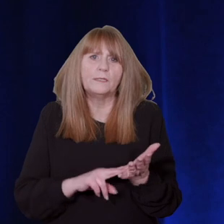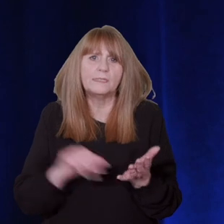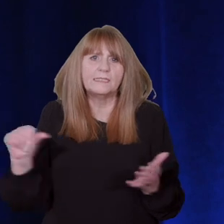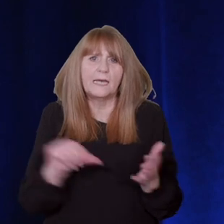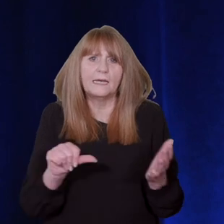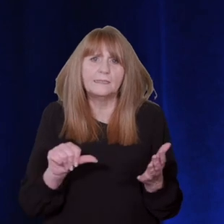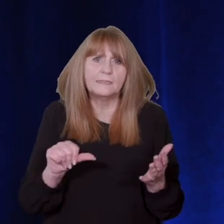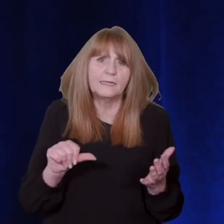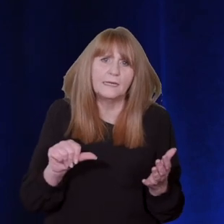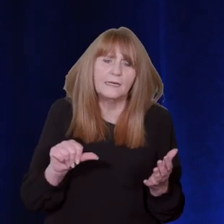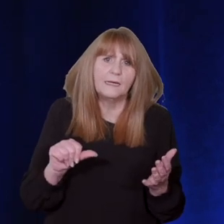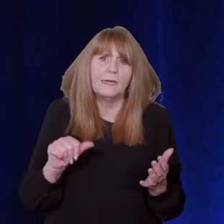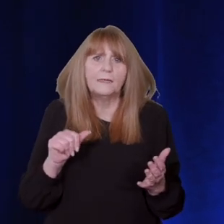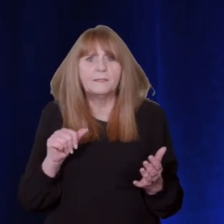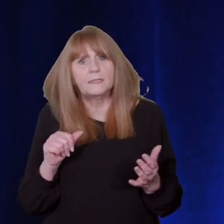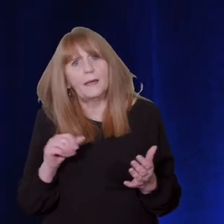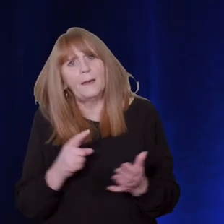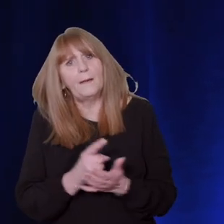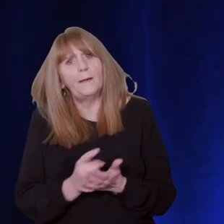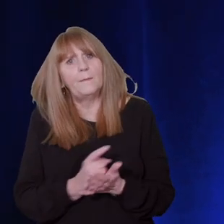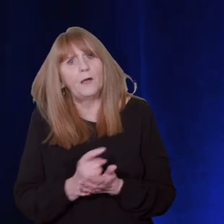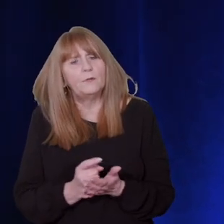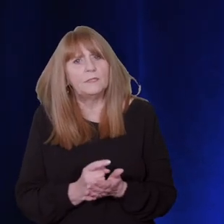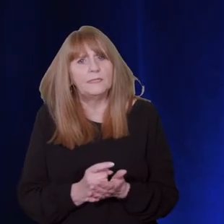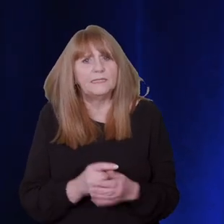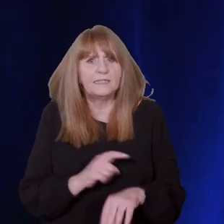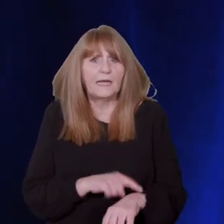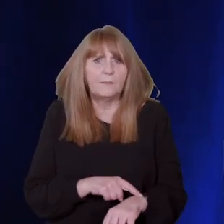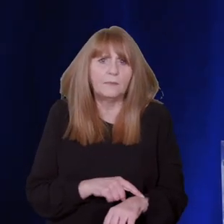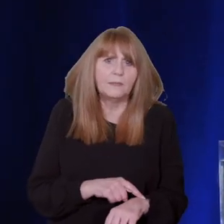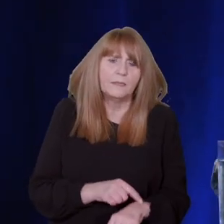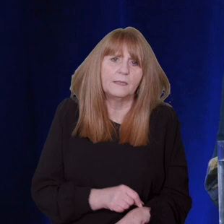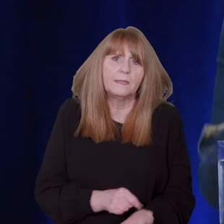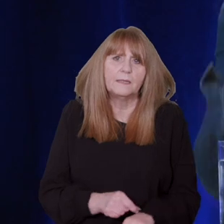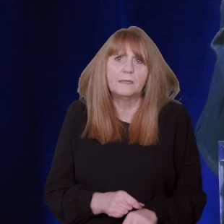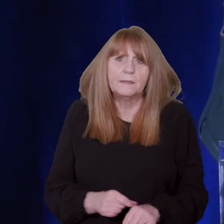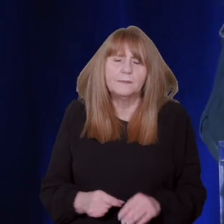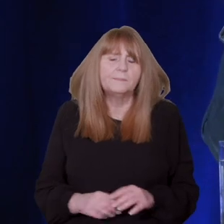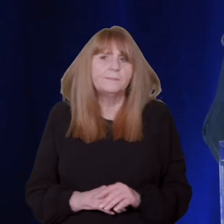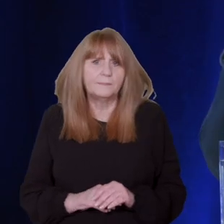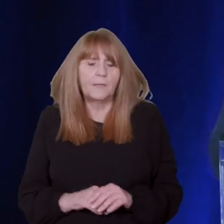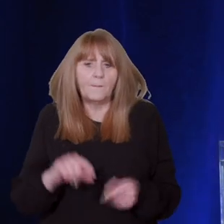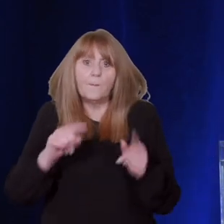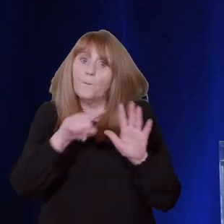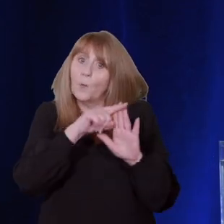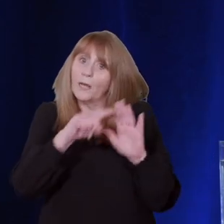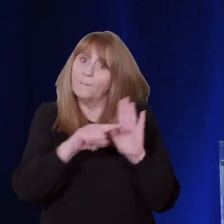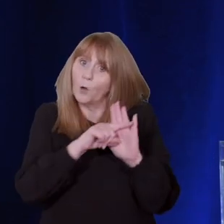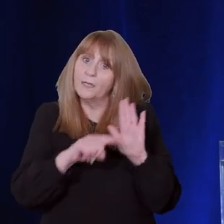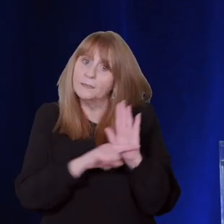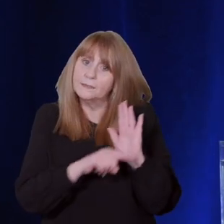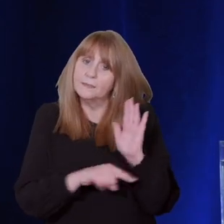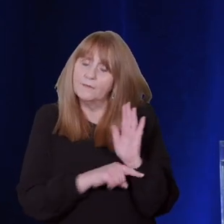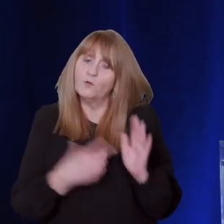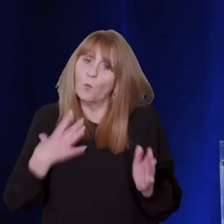calling. Usually it takes me a good half an hour to an hour to say all these things, but I'm going to give you the bullet points. If you want more